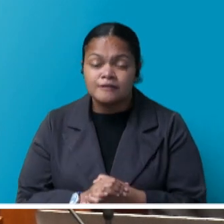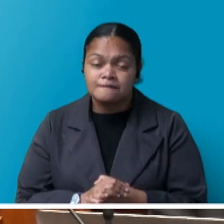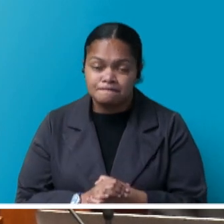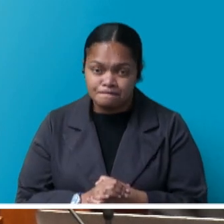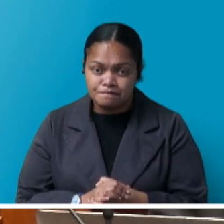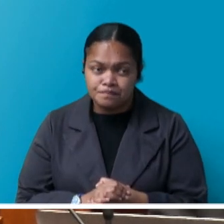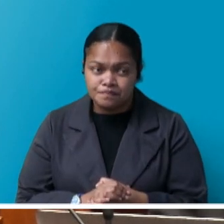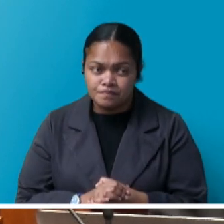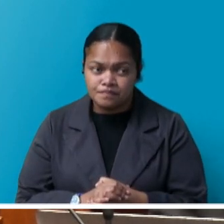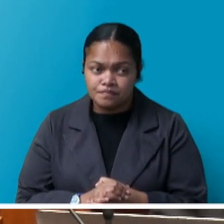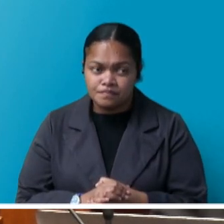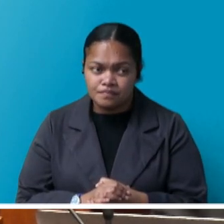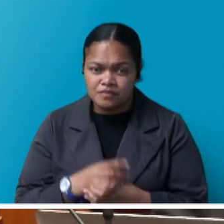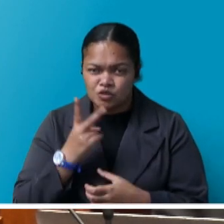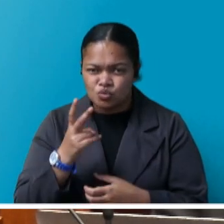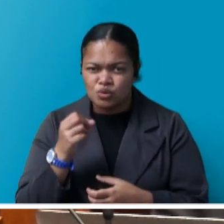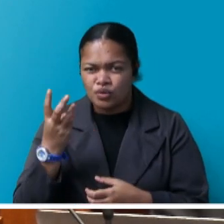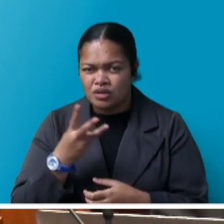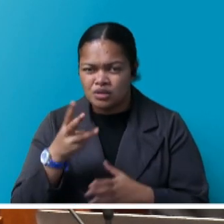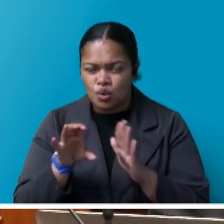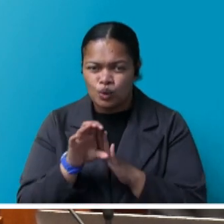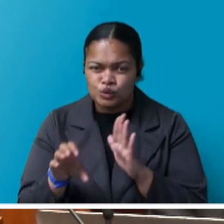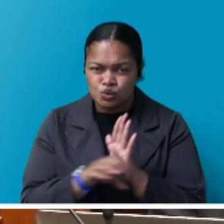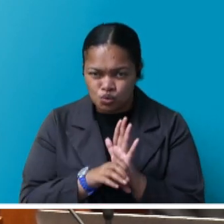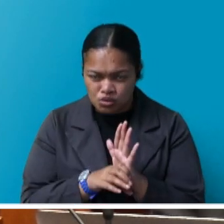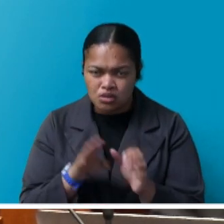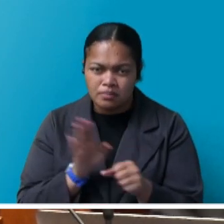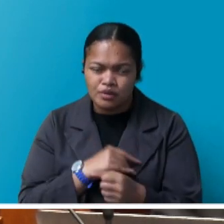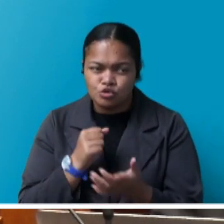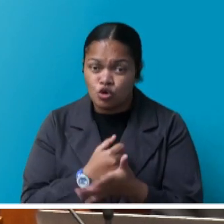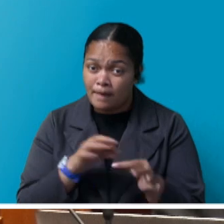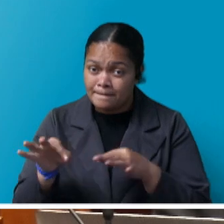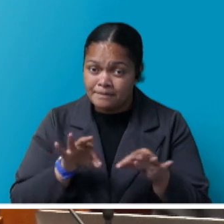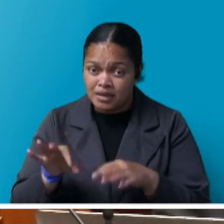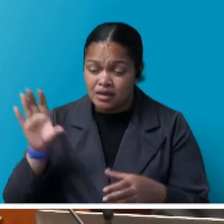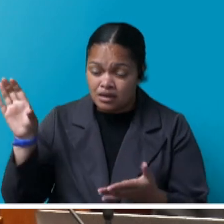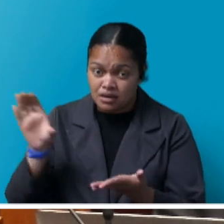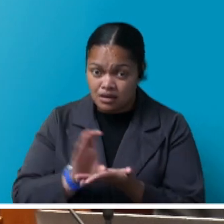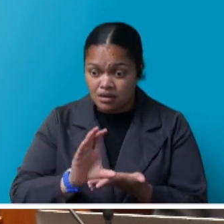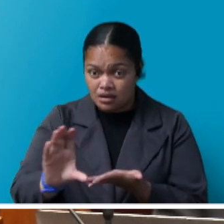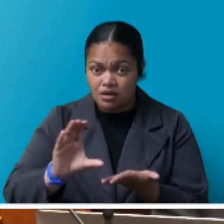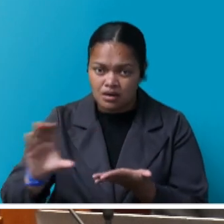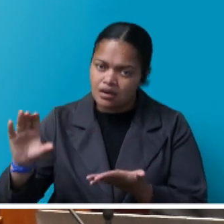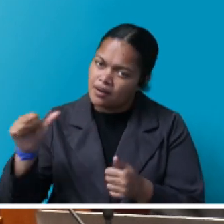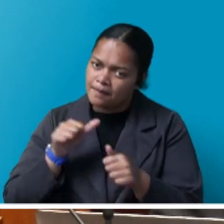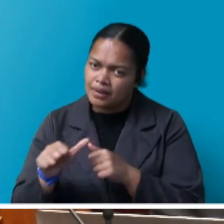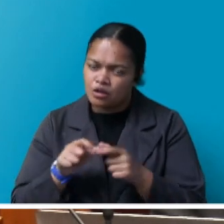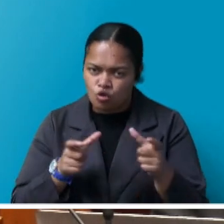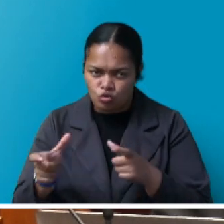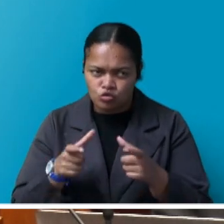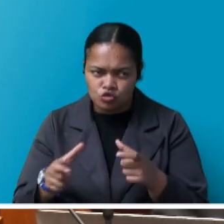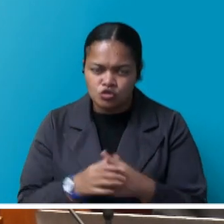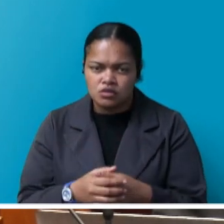current 2013 Constitution, and ensure that planning allocation of resources is better coordinated, integrated,